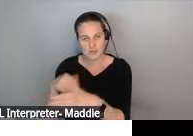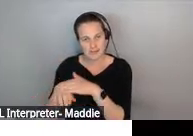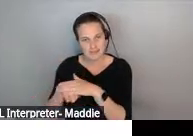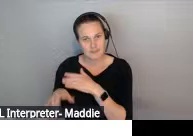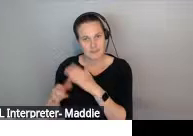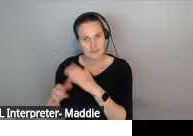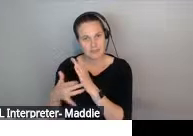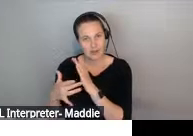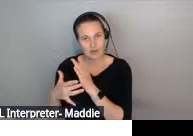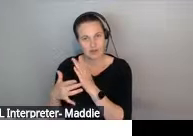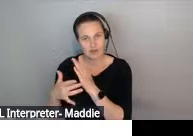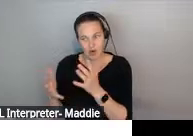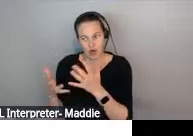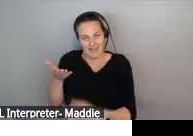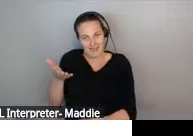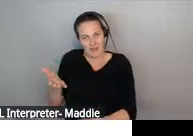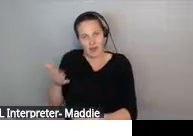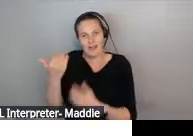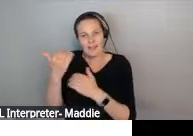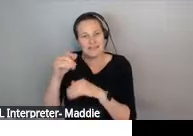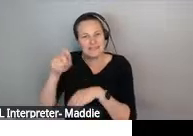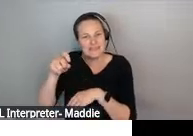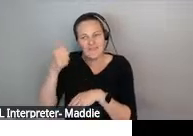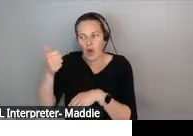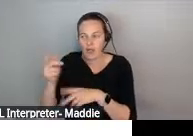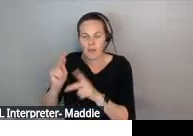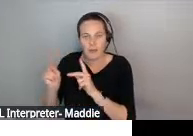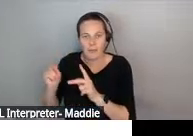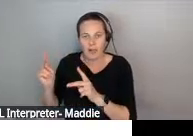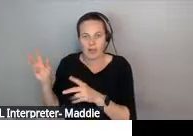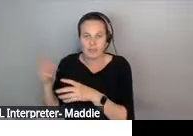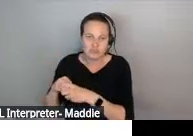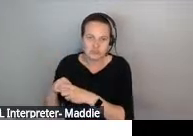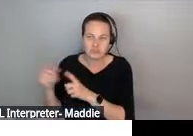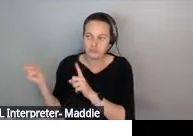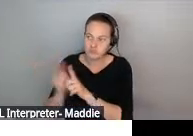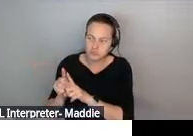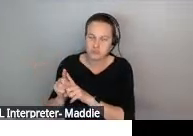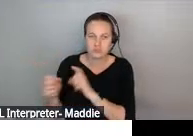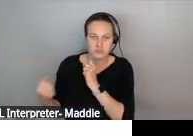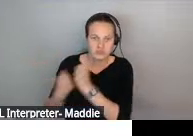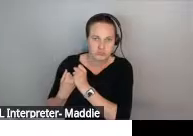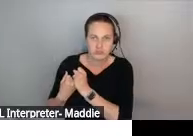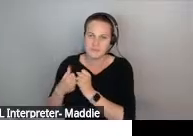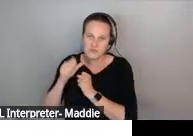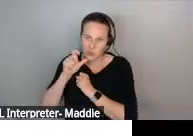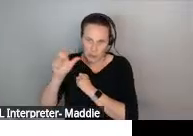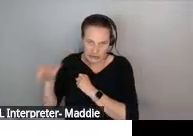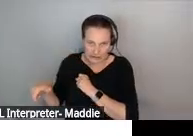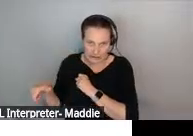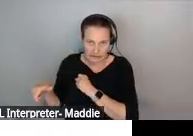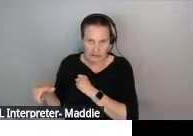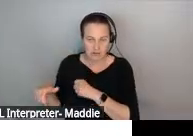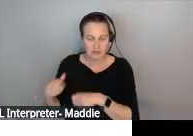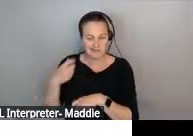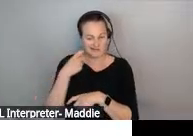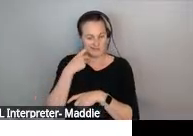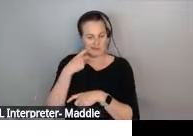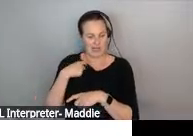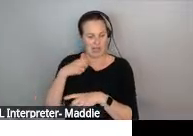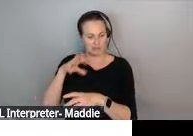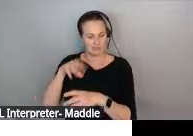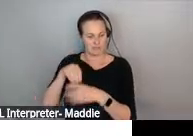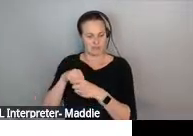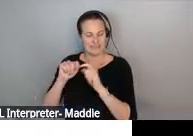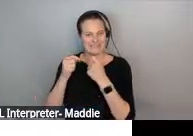this limits a need for other individuals to be brought in a picture. Recently I was working with a team